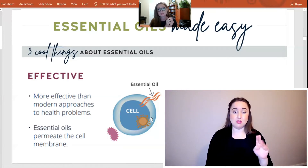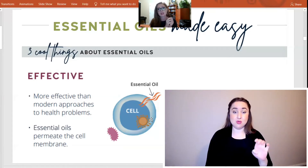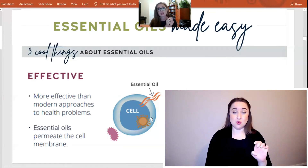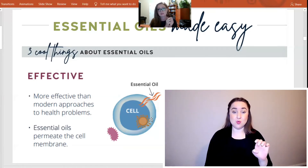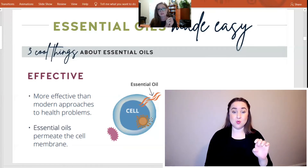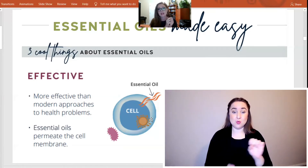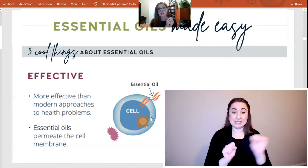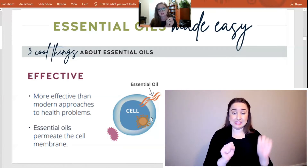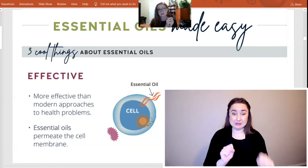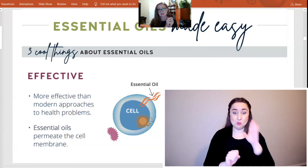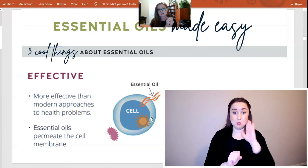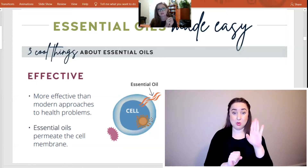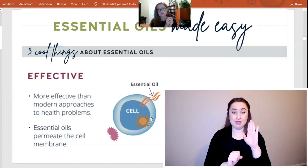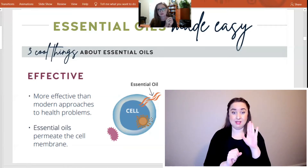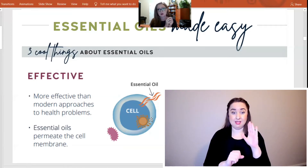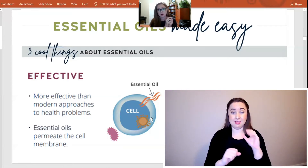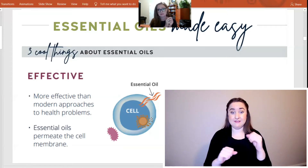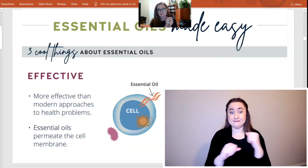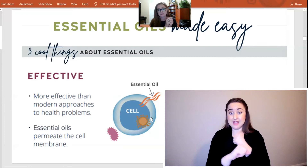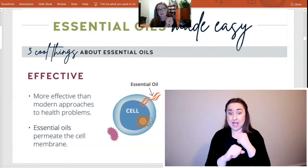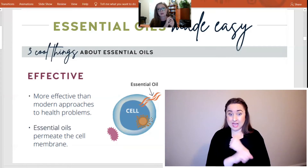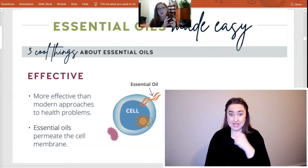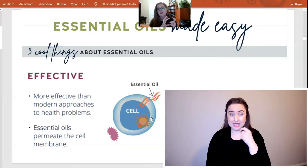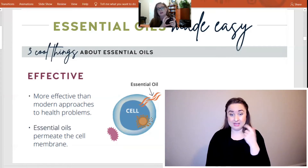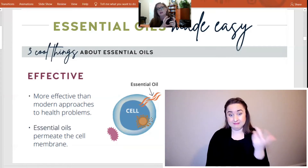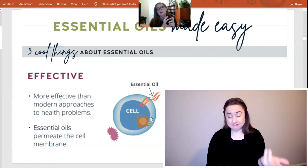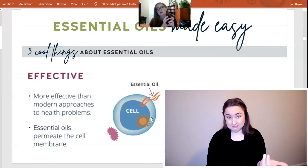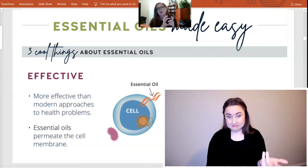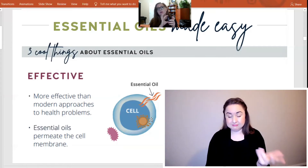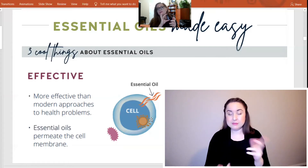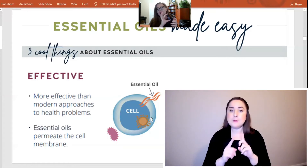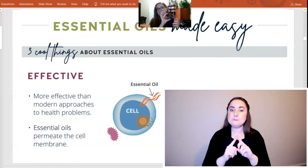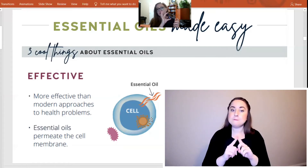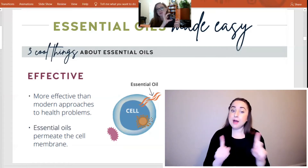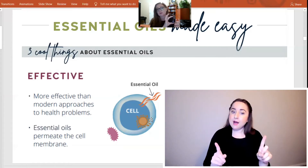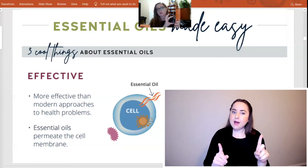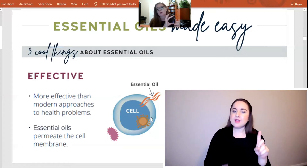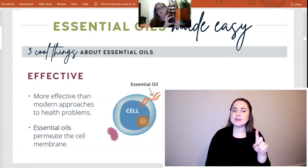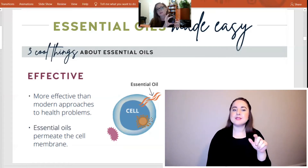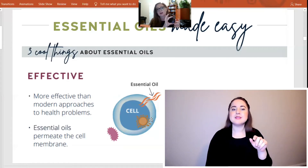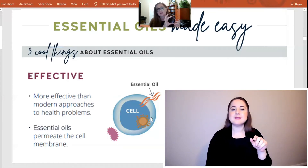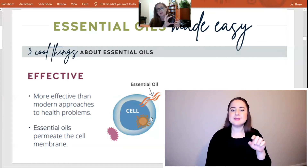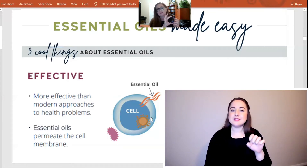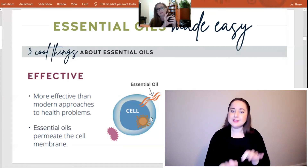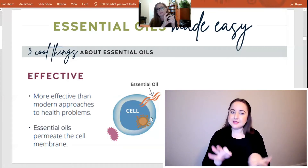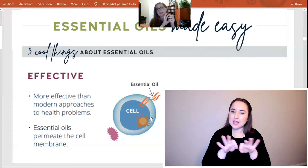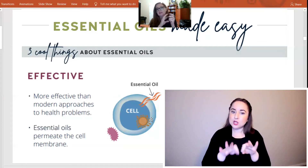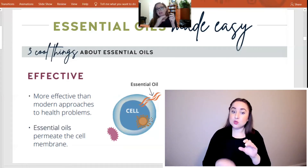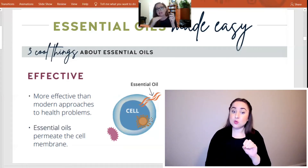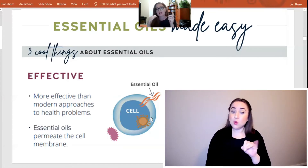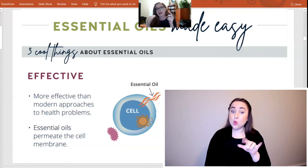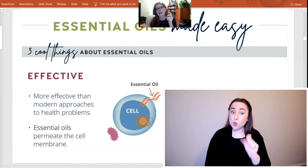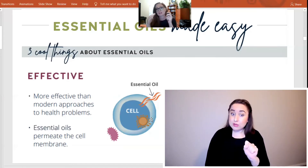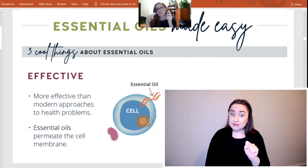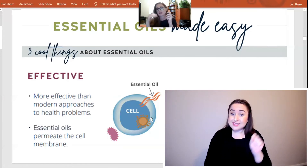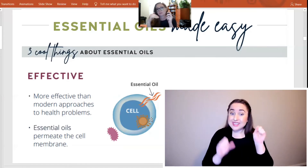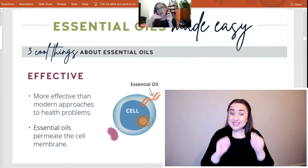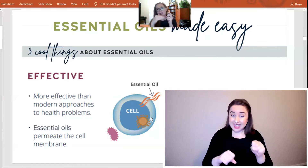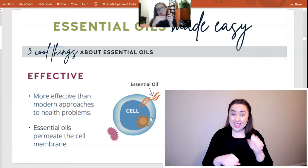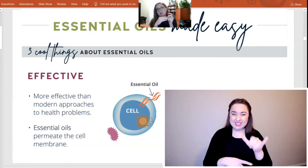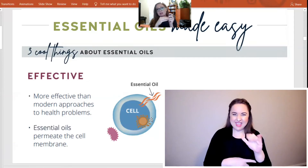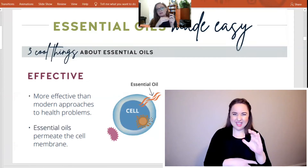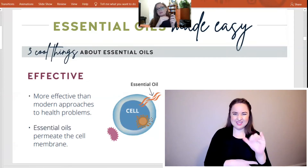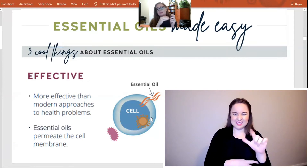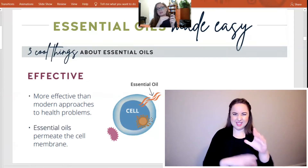system can fight it off. Well, that's where essential oils come in. They can actually